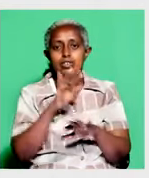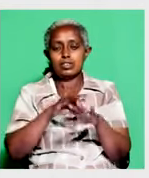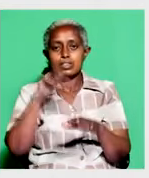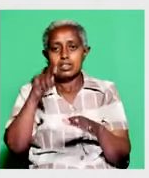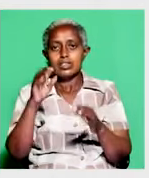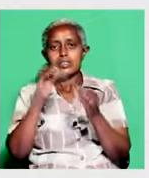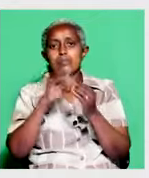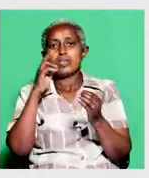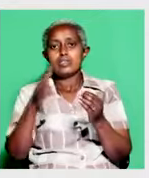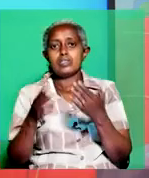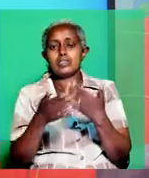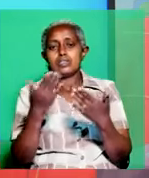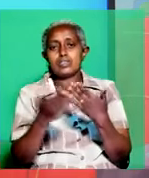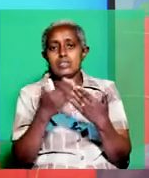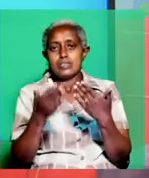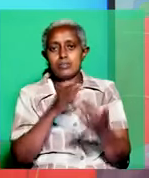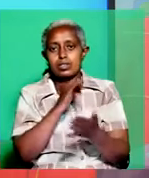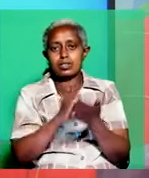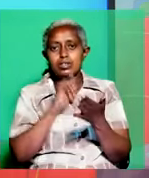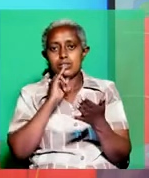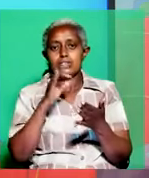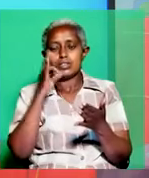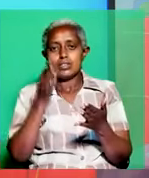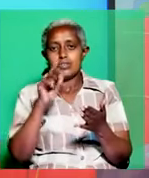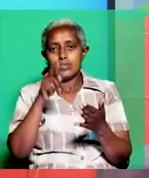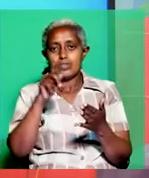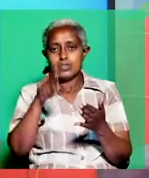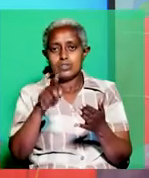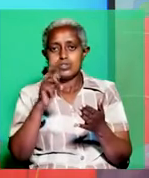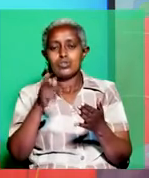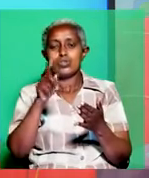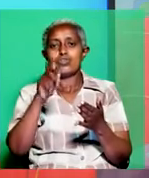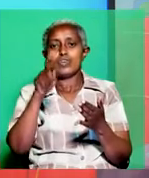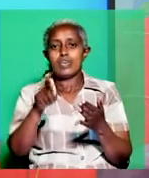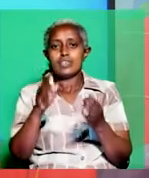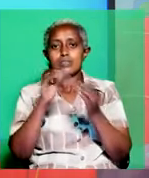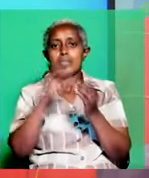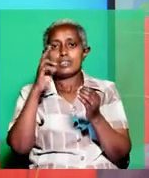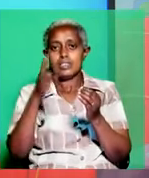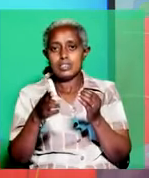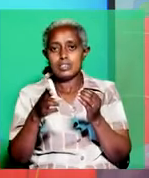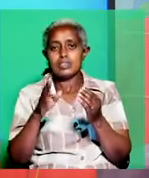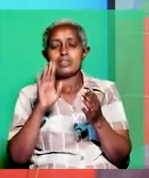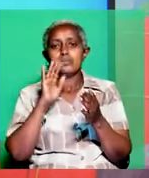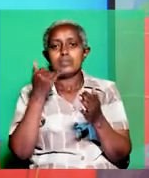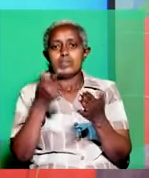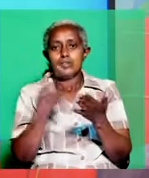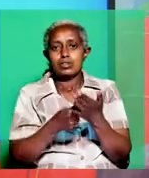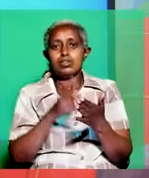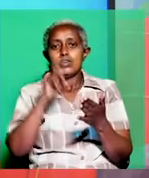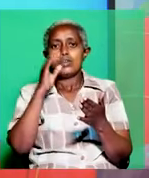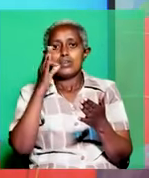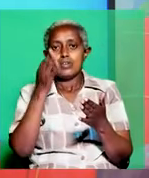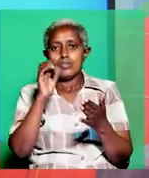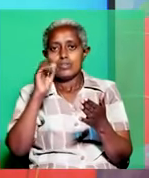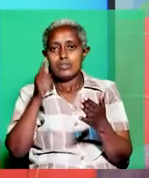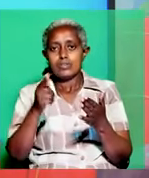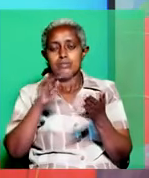h means this simply it is f of g of x plus h. By the way, fog means